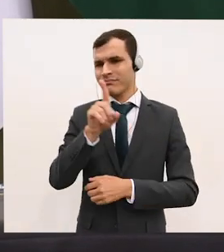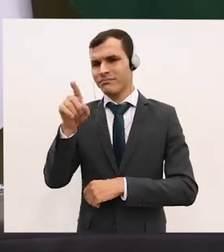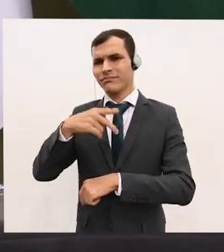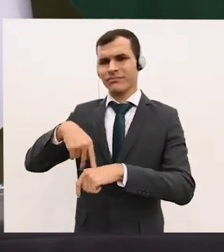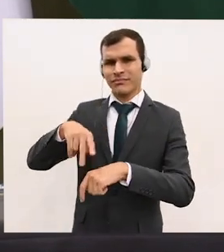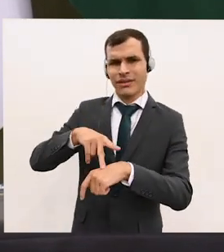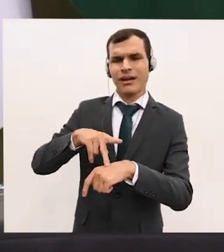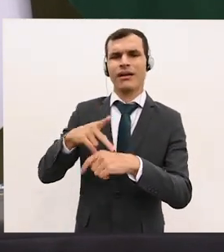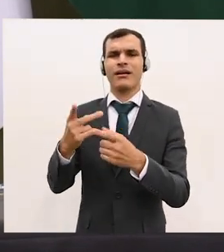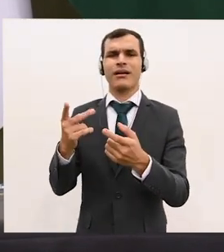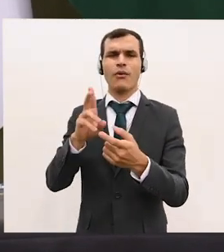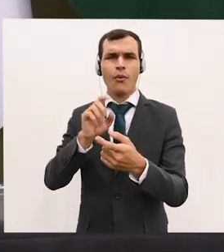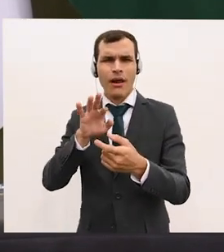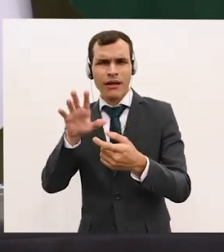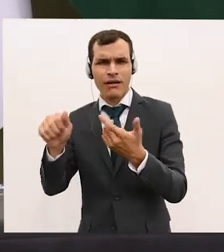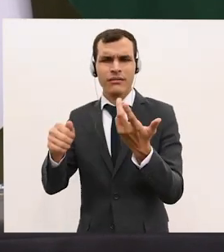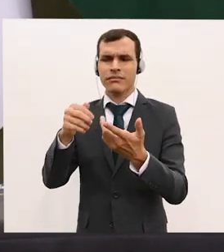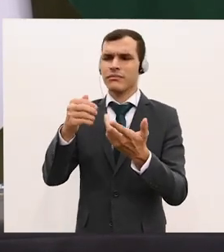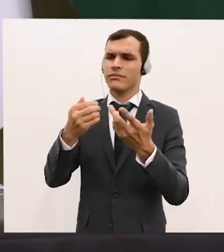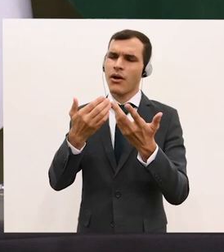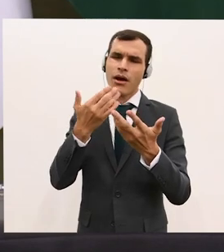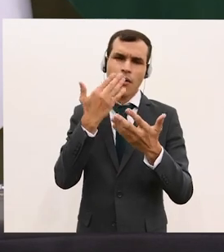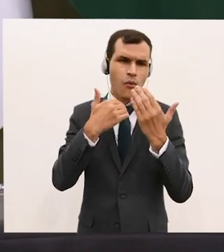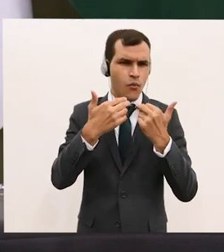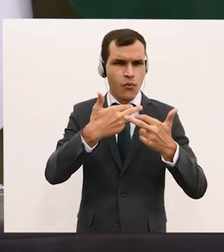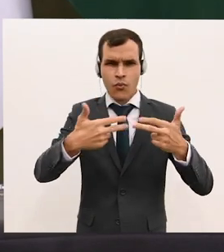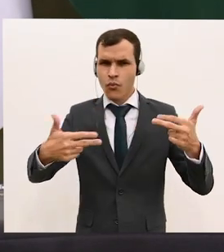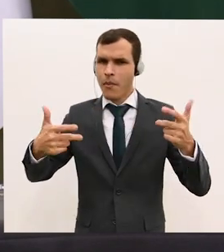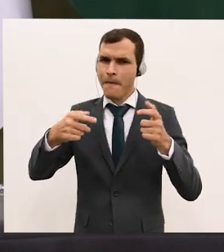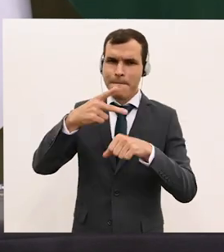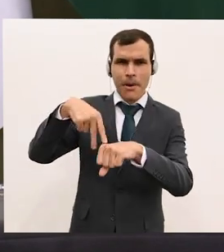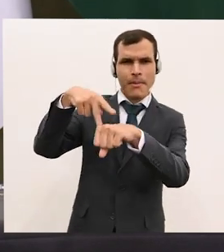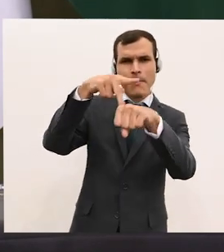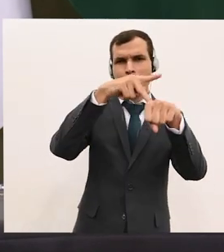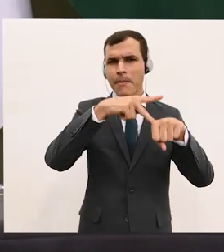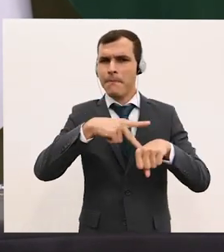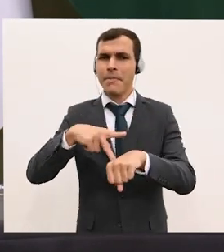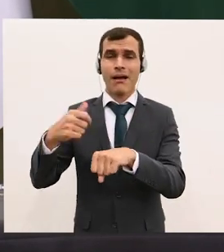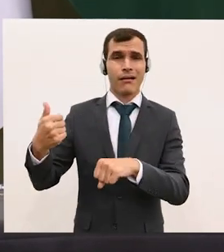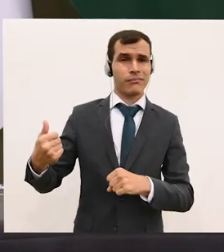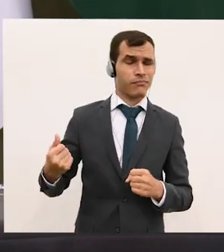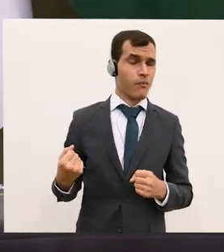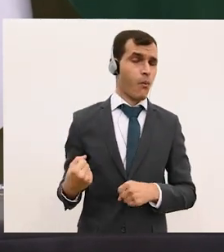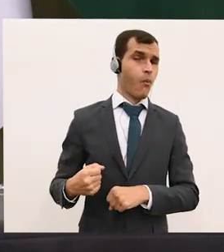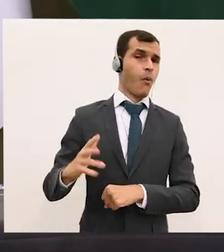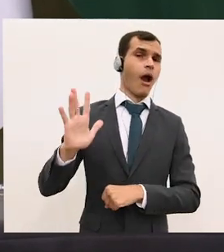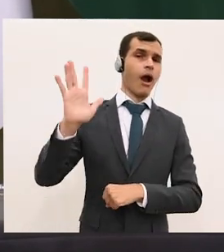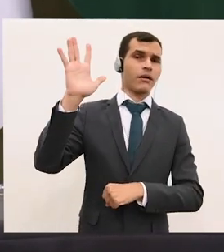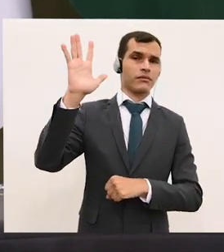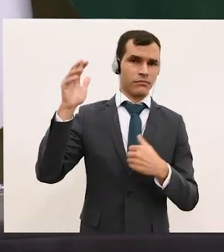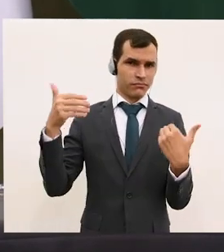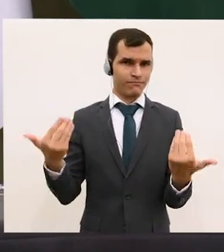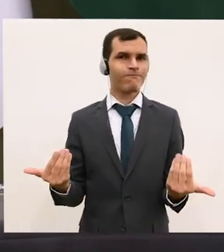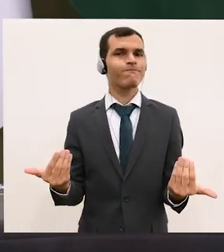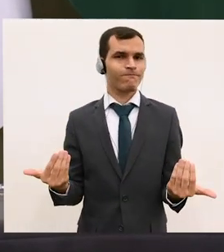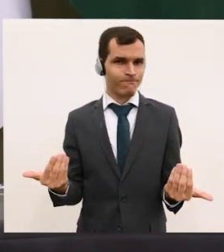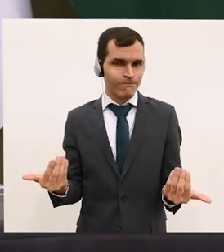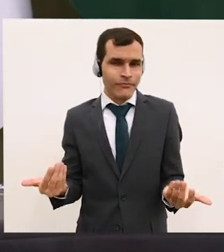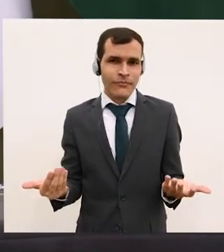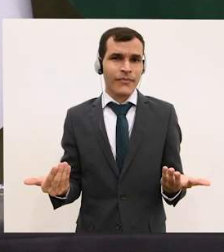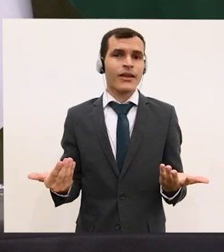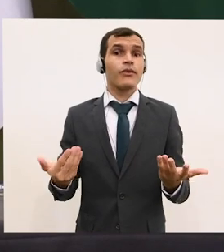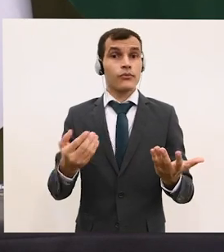all over the world. Prices have spiked. And so we need those of our members who are